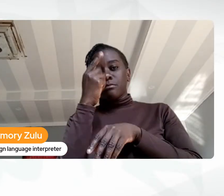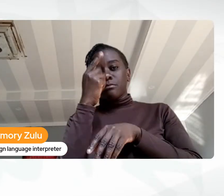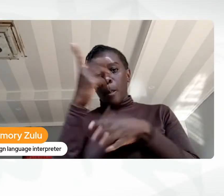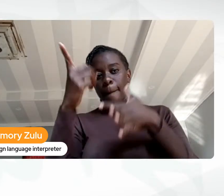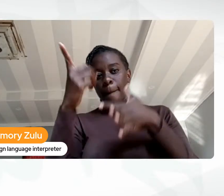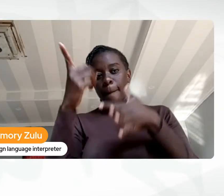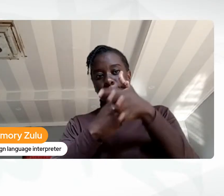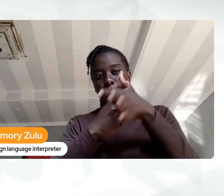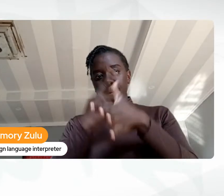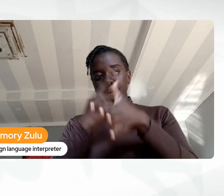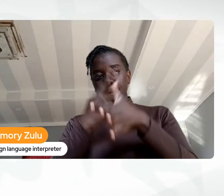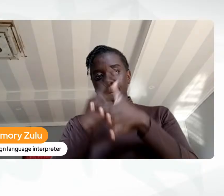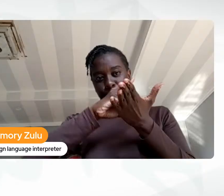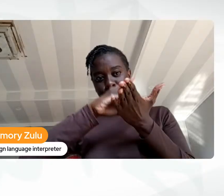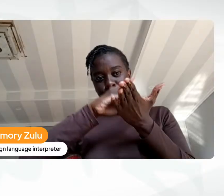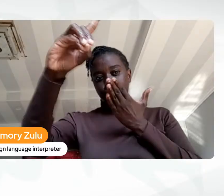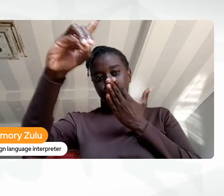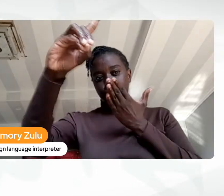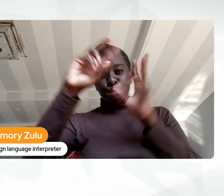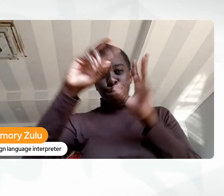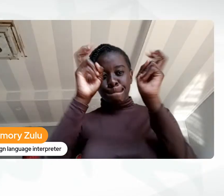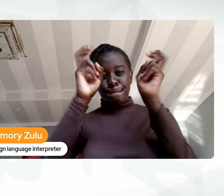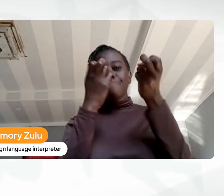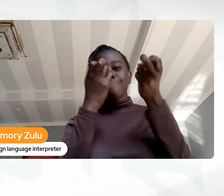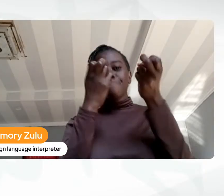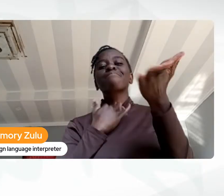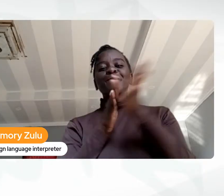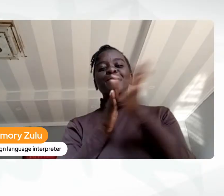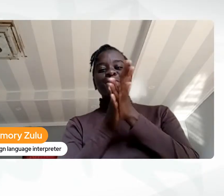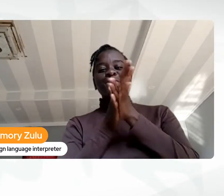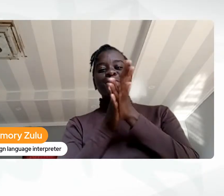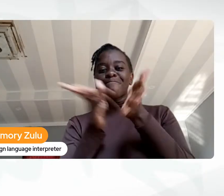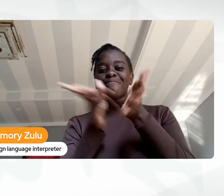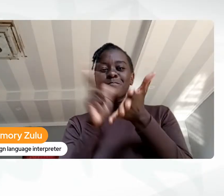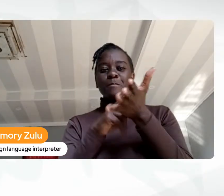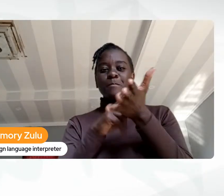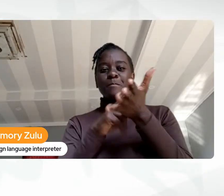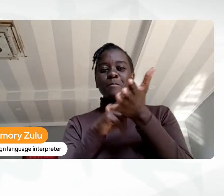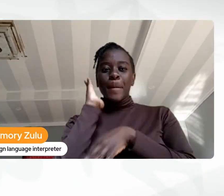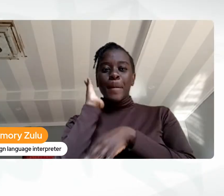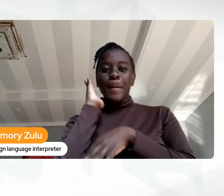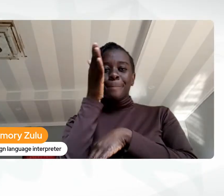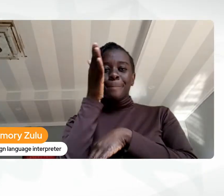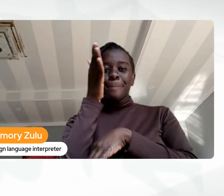another topic, another interesting topic, and of course, we can't wait to hear from you. See you all. Bye-bye.